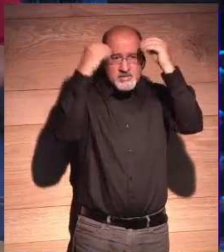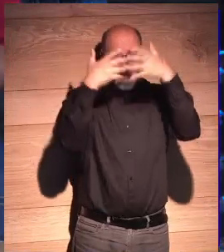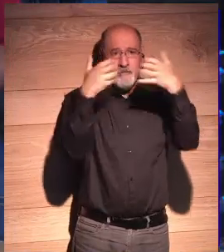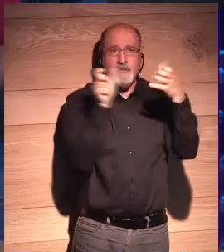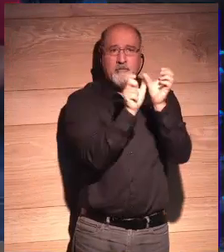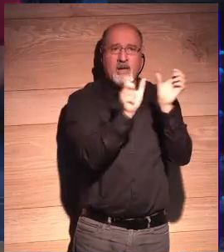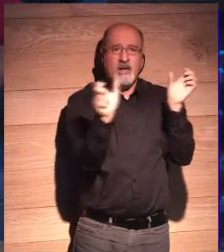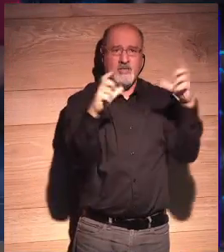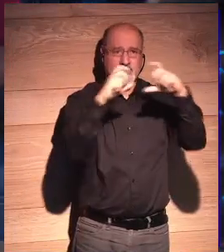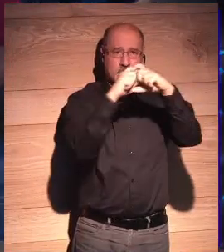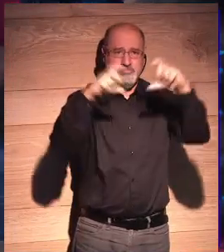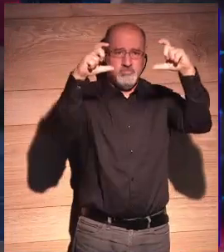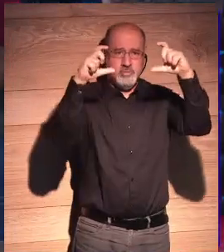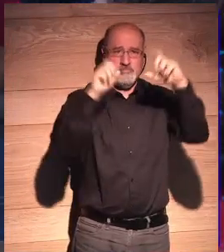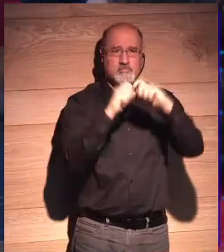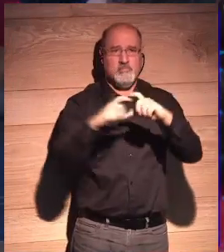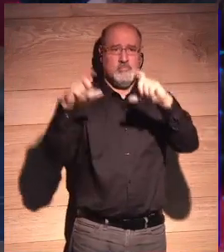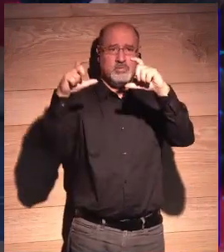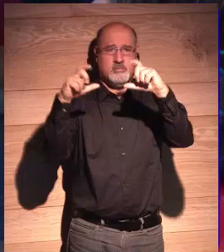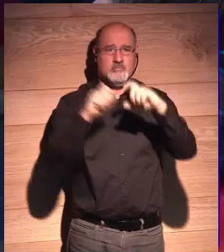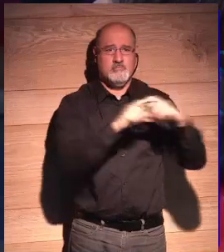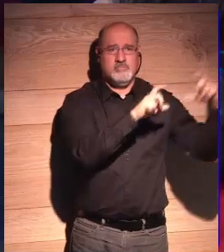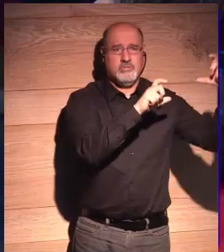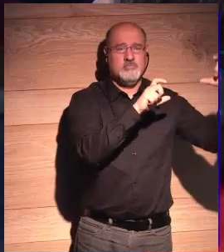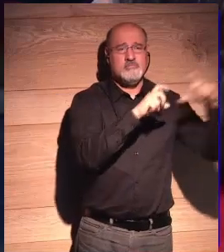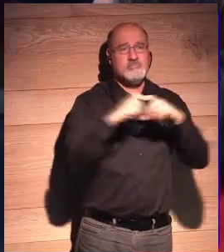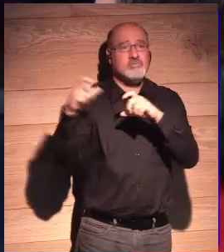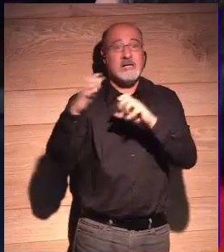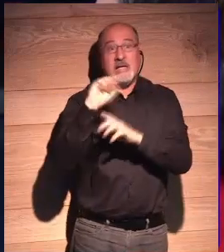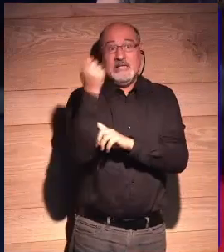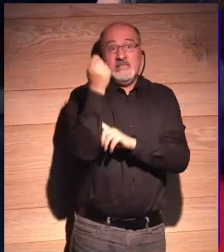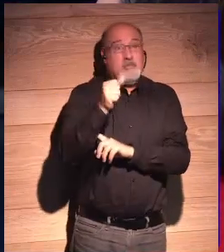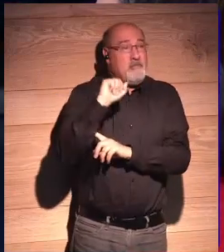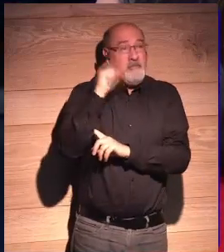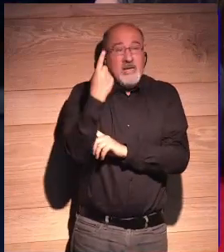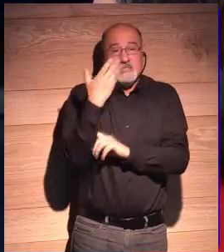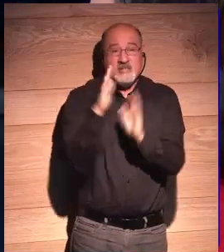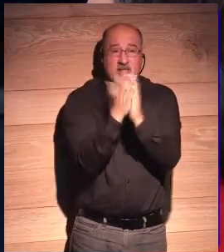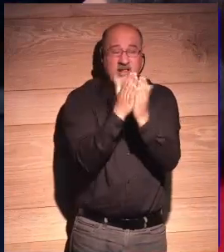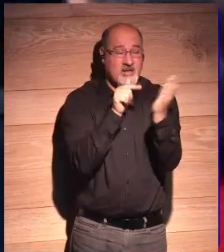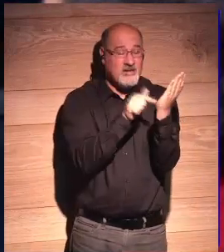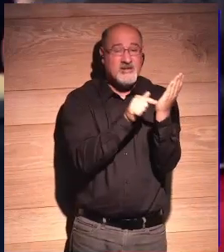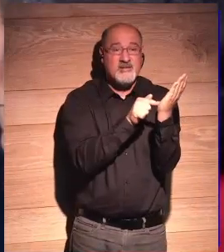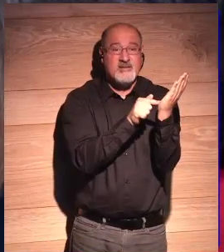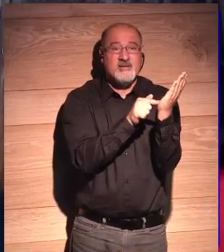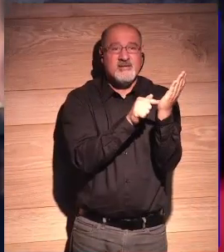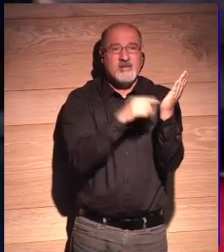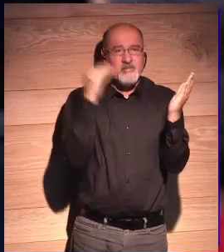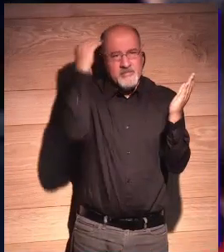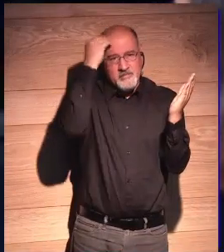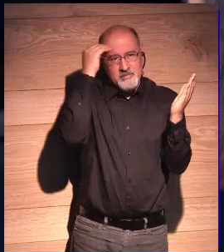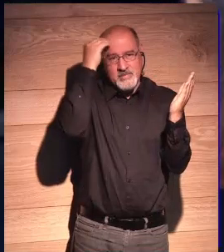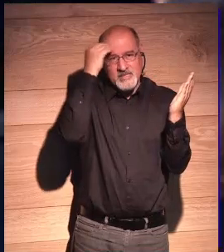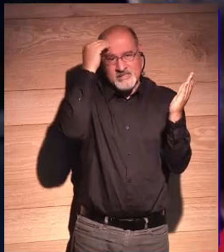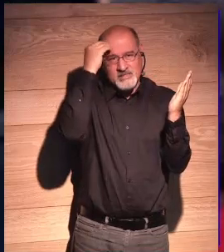I think the most successful part of that book, and I don't normally say that about anything, is that he never thinks. In the whole book, he's just